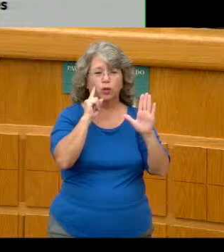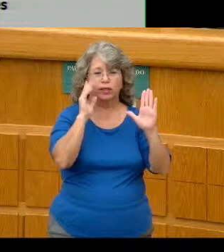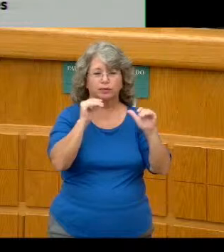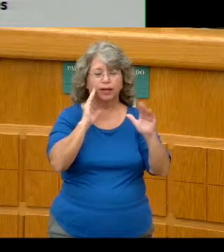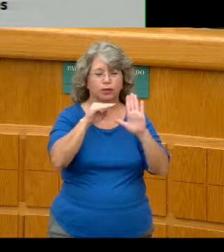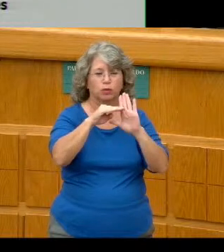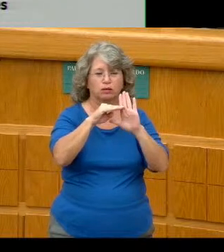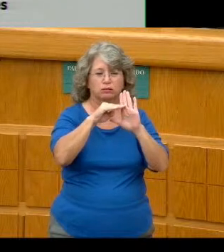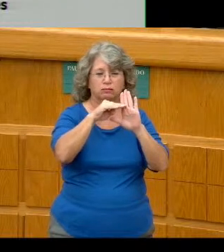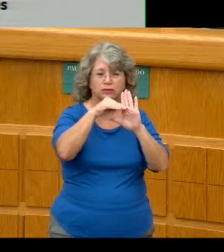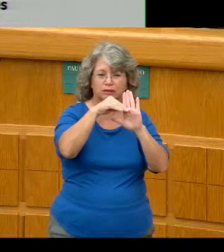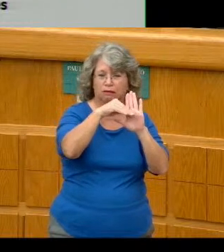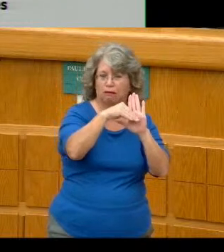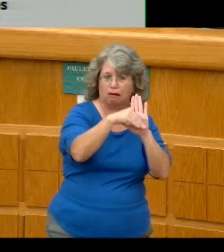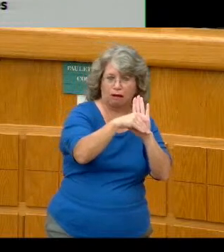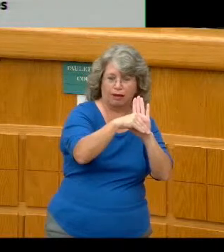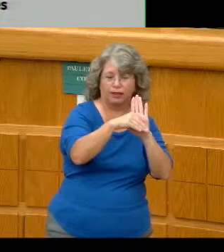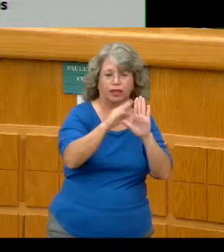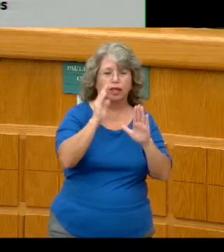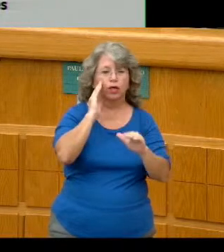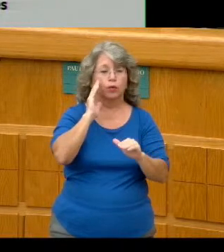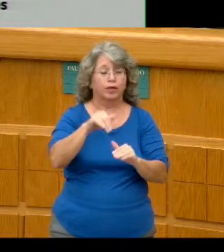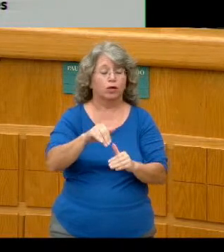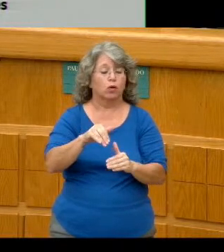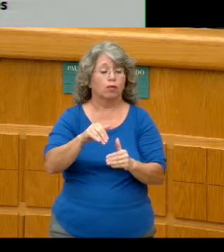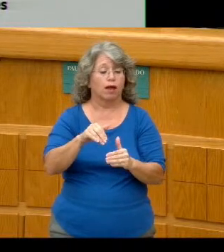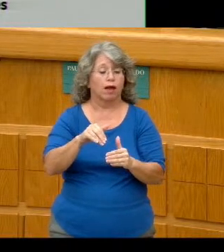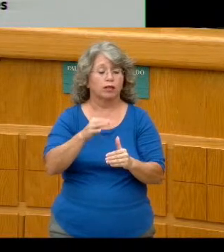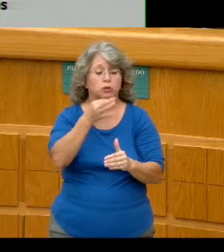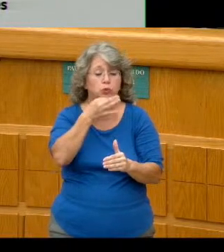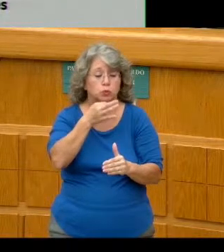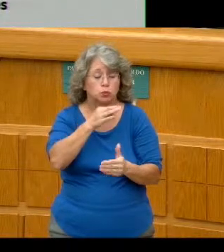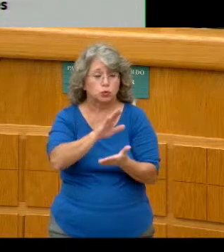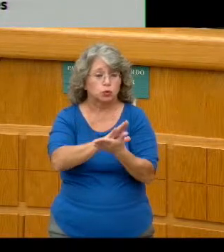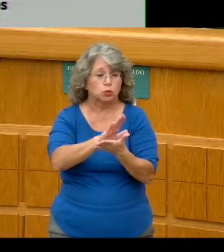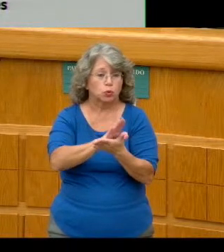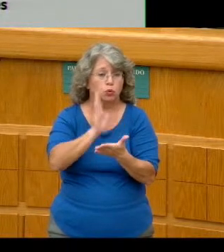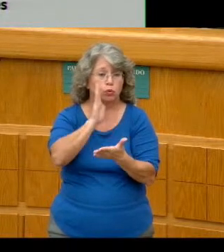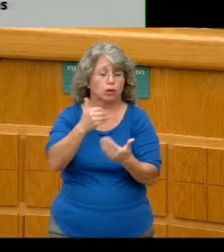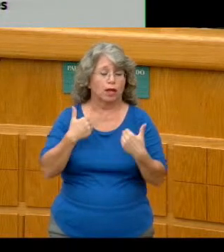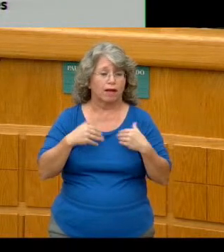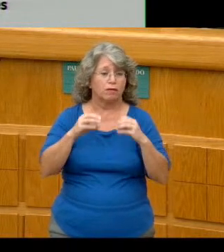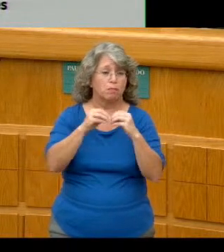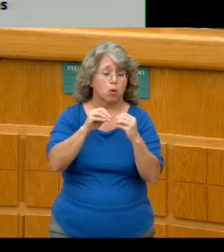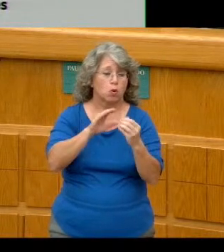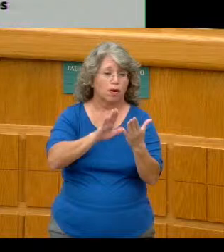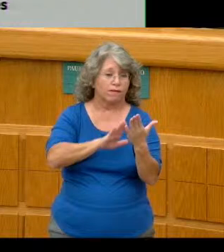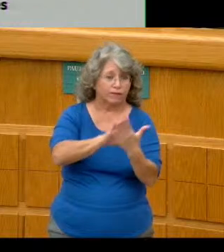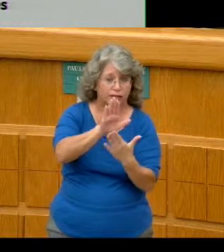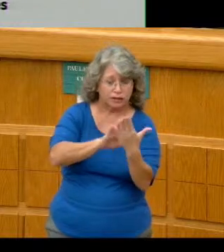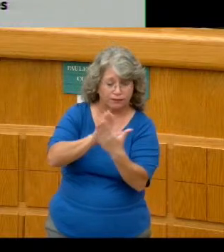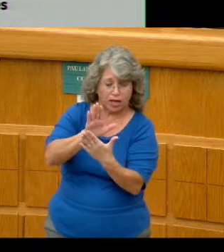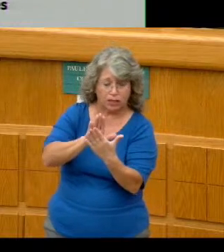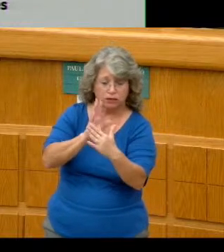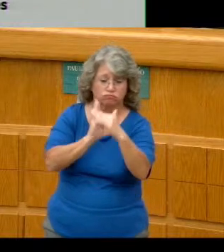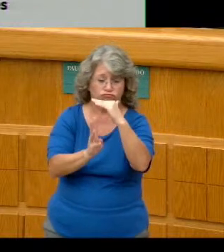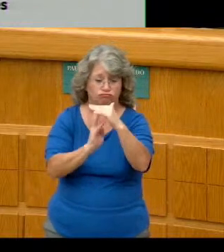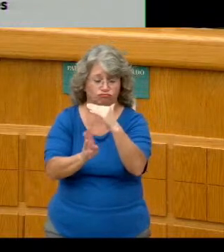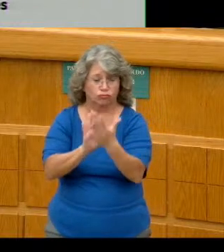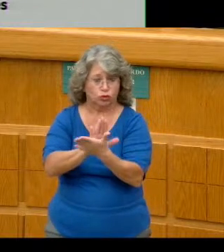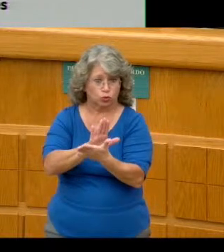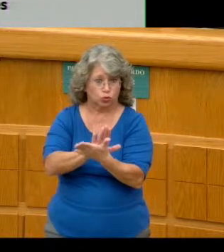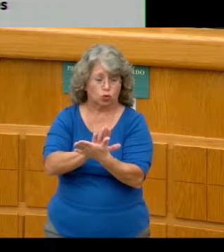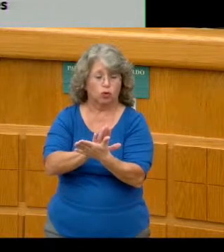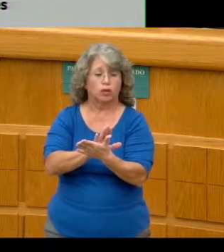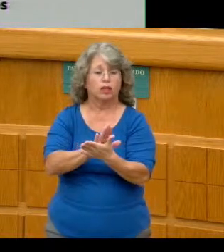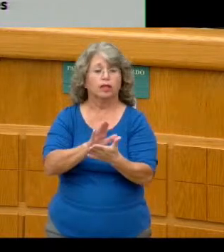and we do know that schools are going to more and more face-to-face, and so we expect that as that happens,